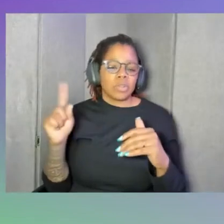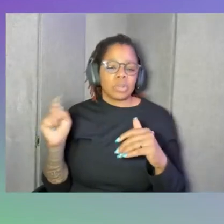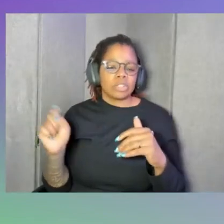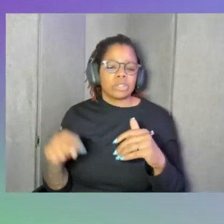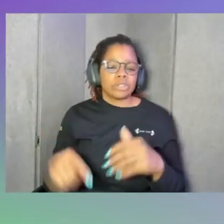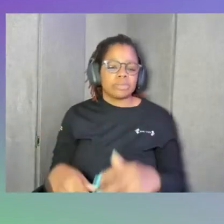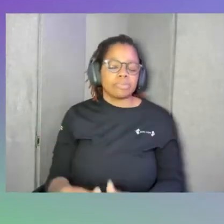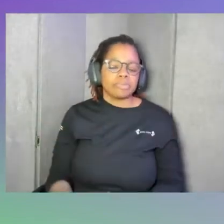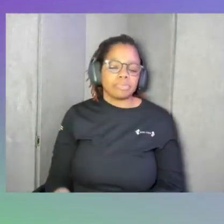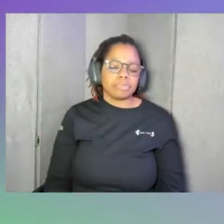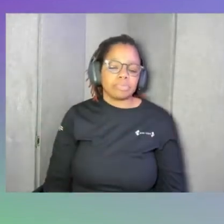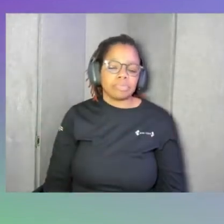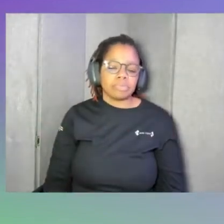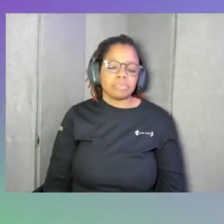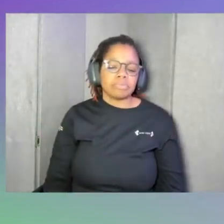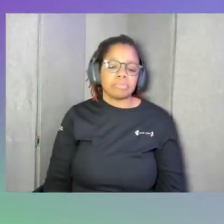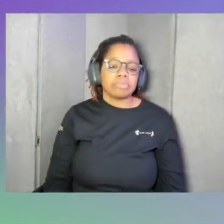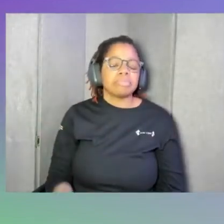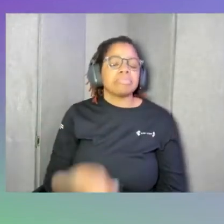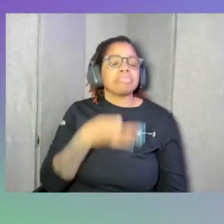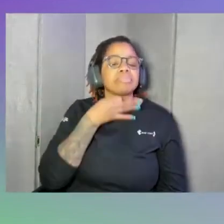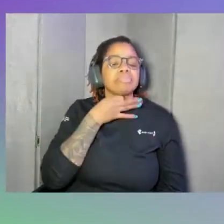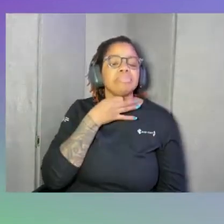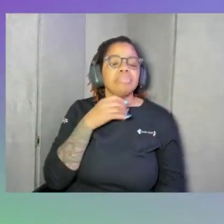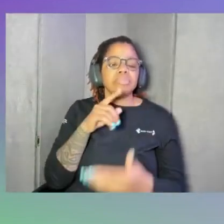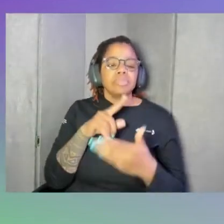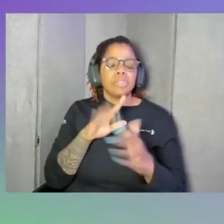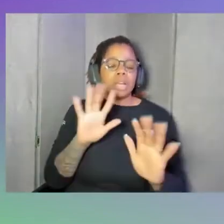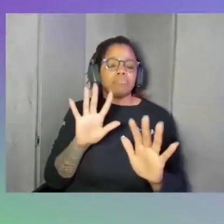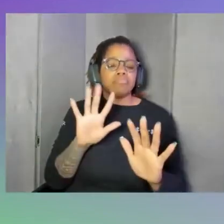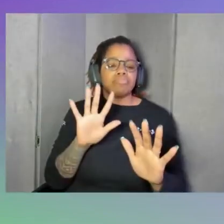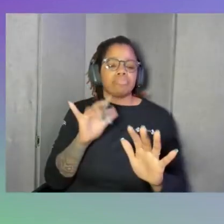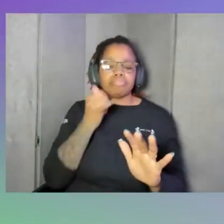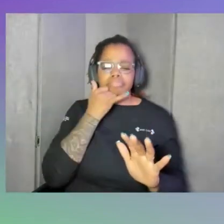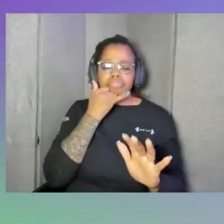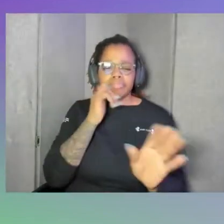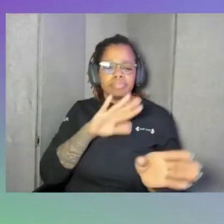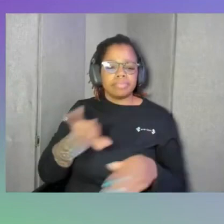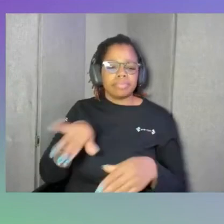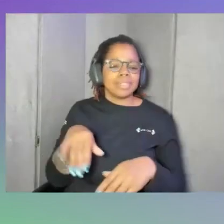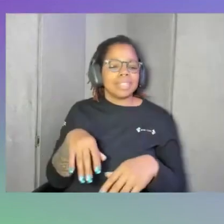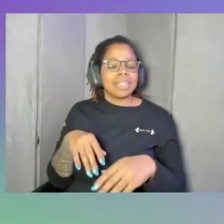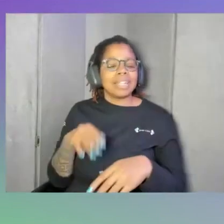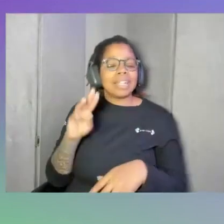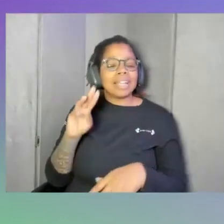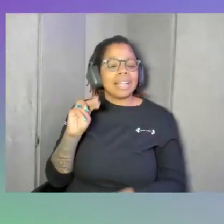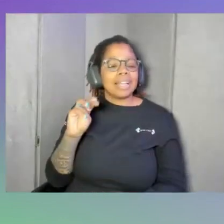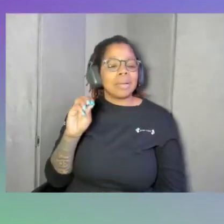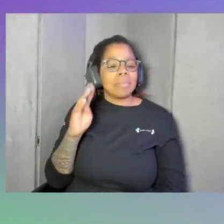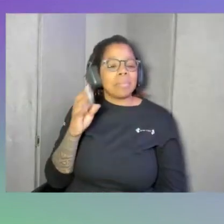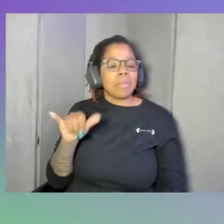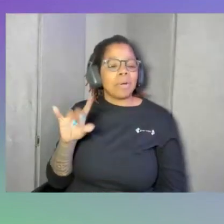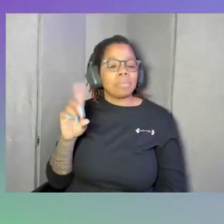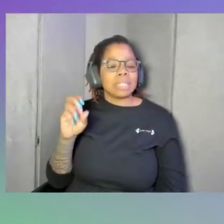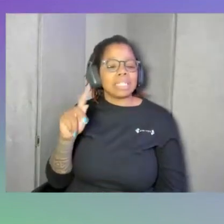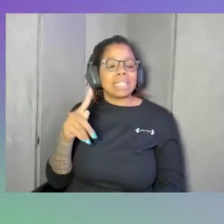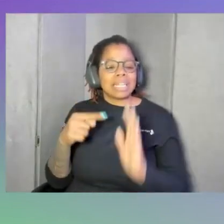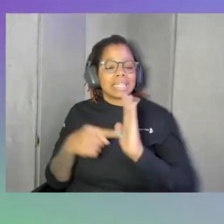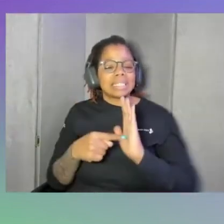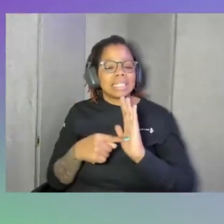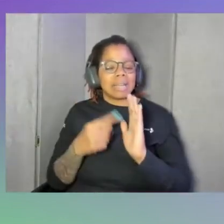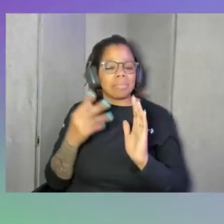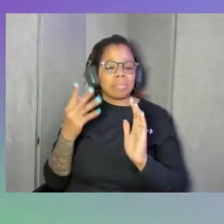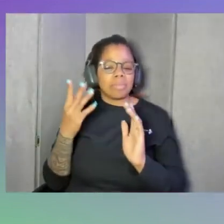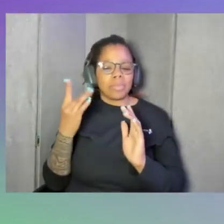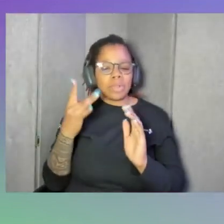See here. Curious what you think. Oh, wait a second. That's not the right one. The Moby Dick example is interesting because it's